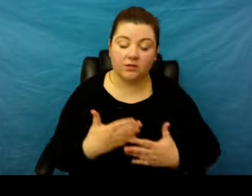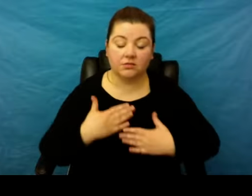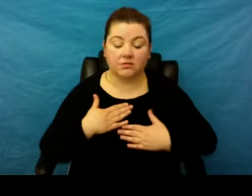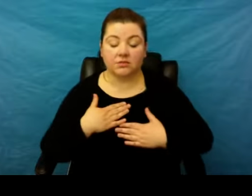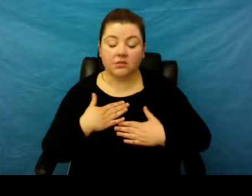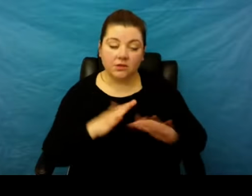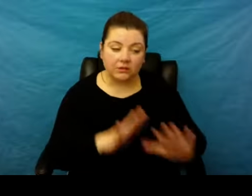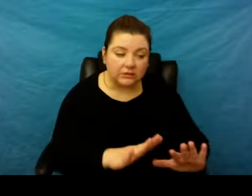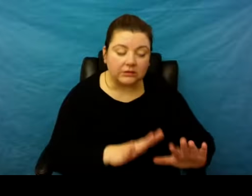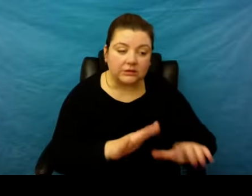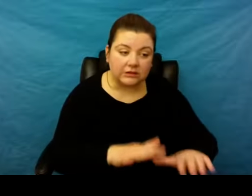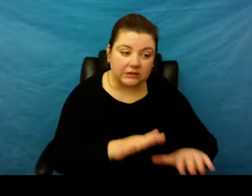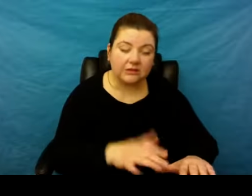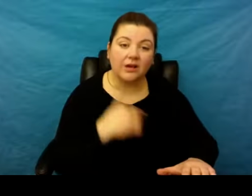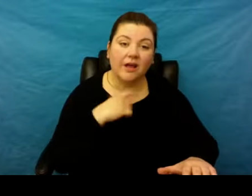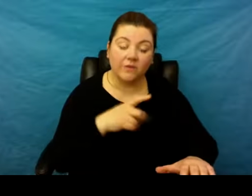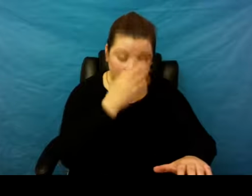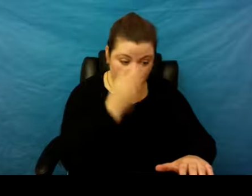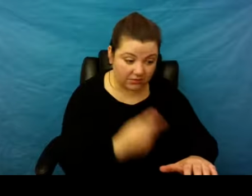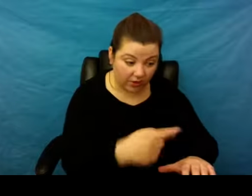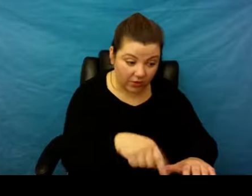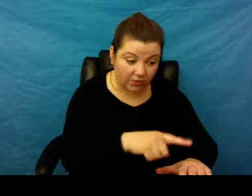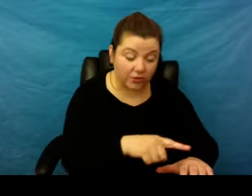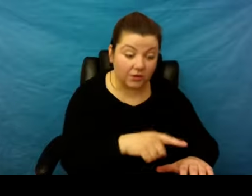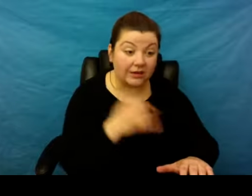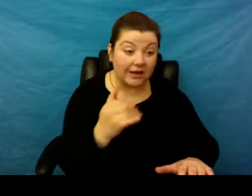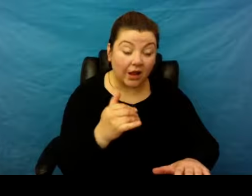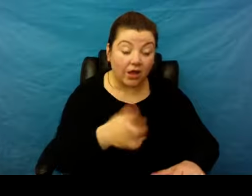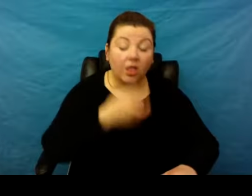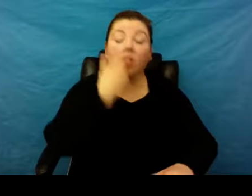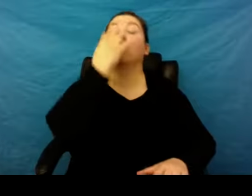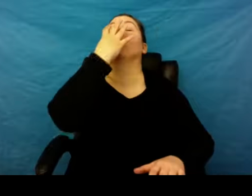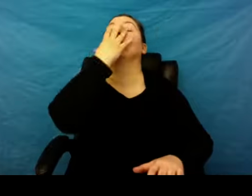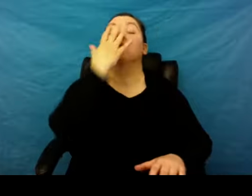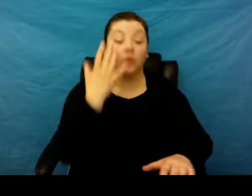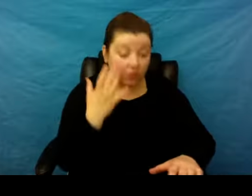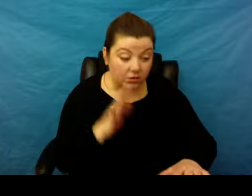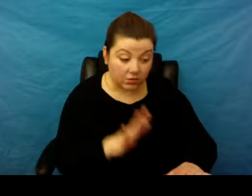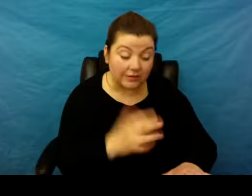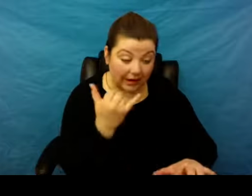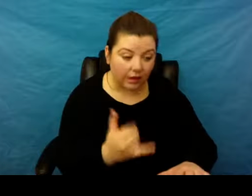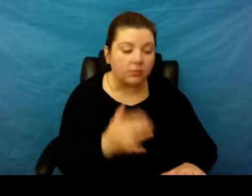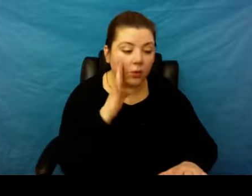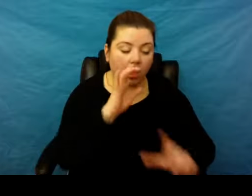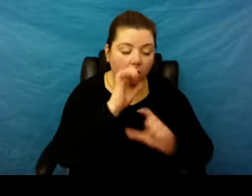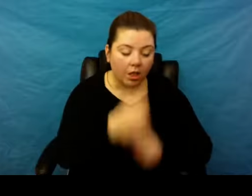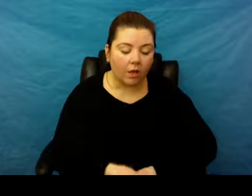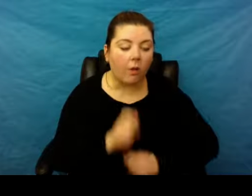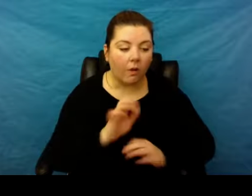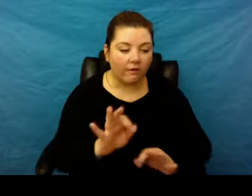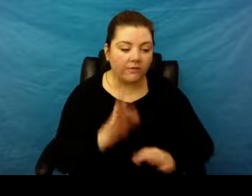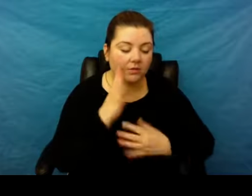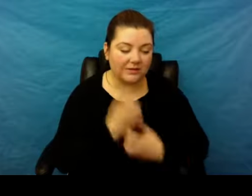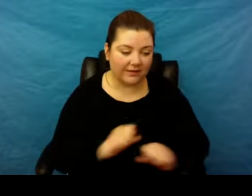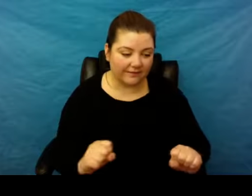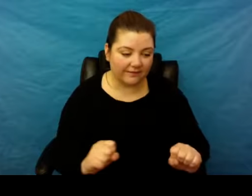young person or old person that I have to put on a ventilator is, we're putting you on because we are going to get you off. And I think that that's true. So if you have people